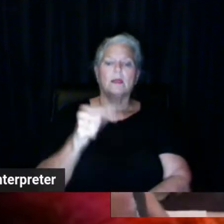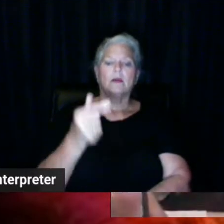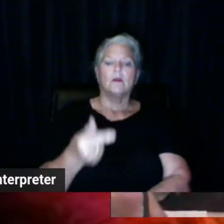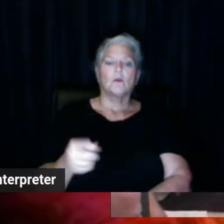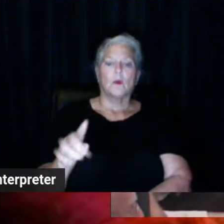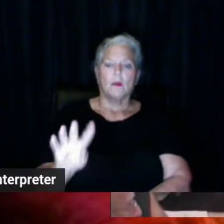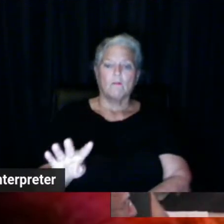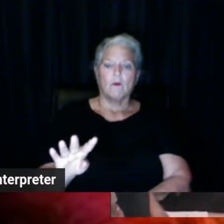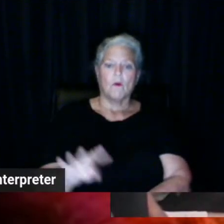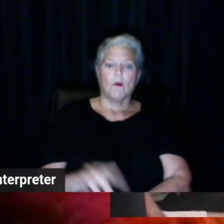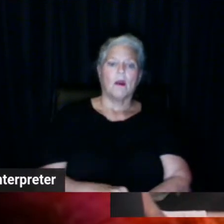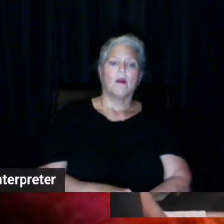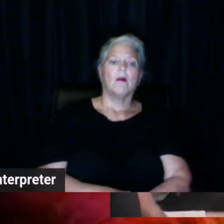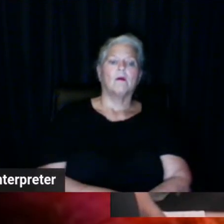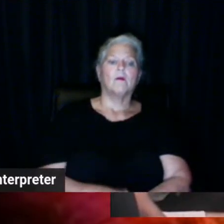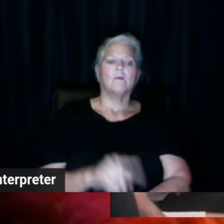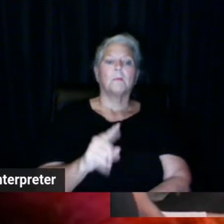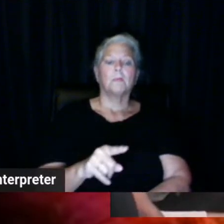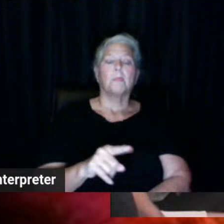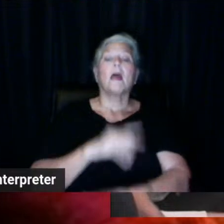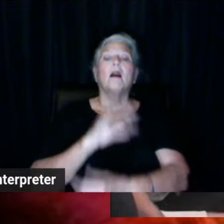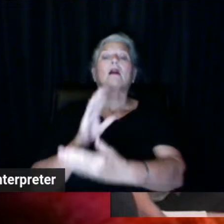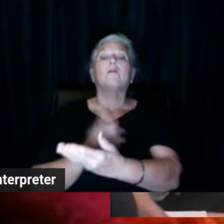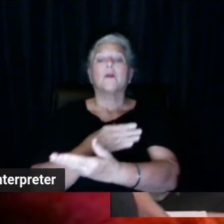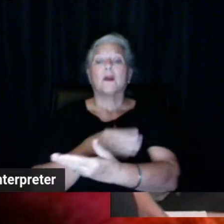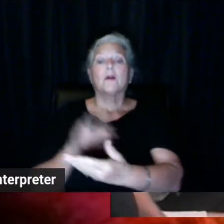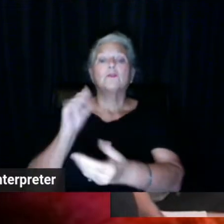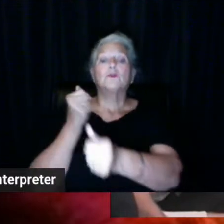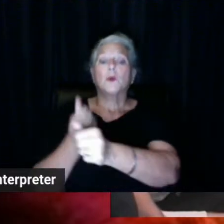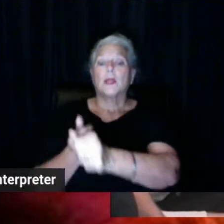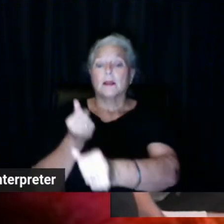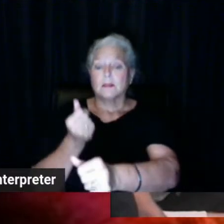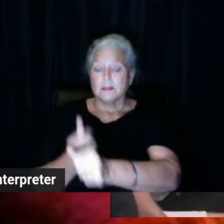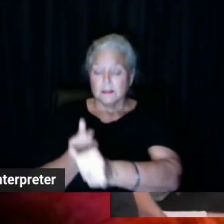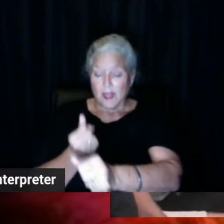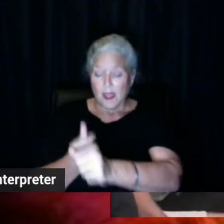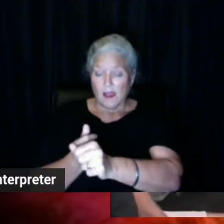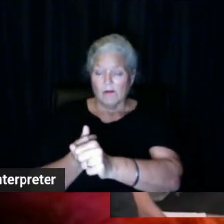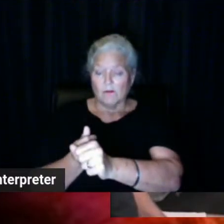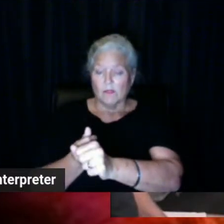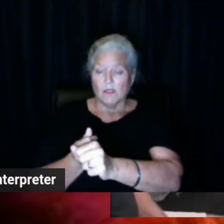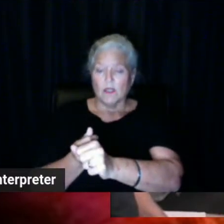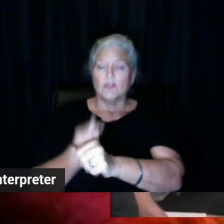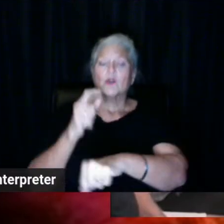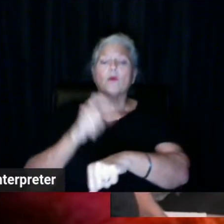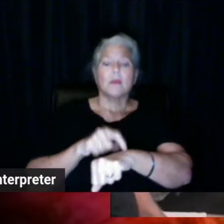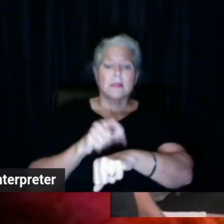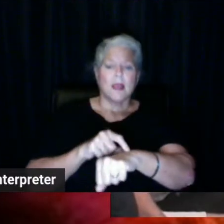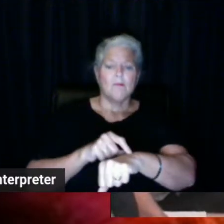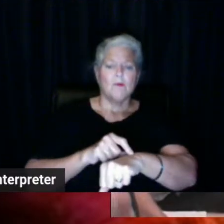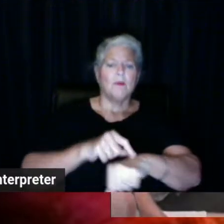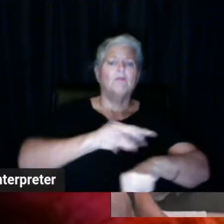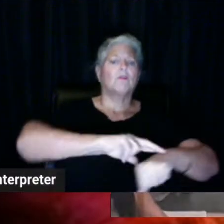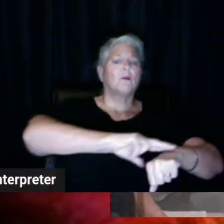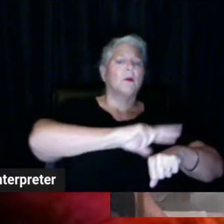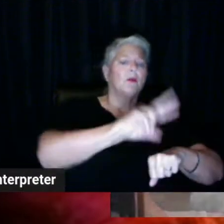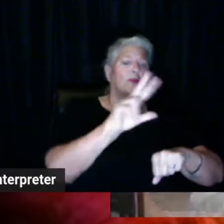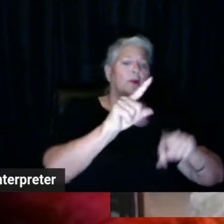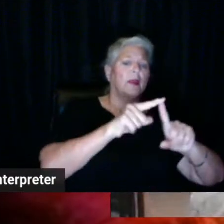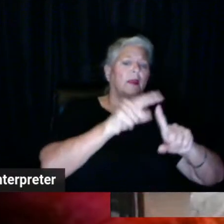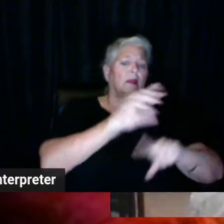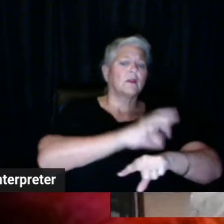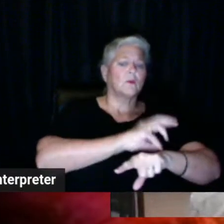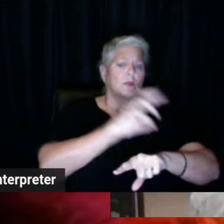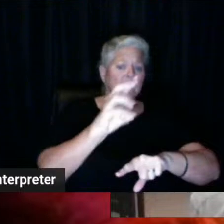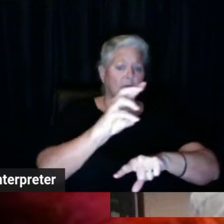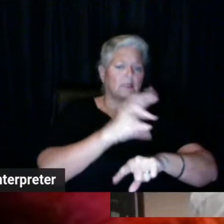6, so. It's 3 to 6. The concert itself will be Is- from 4 to Okay, 5. all right. So from 3 p.m. to 6 p.m. and to